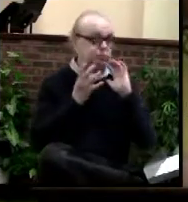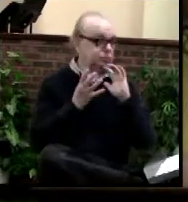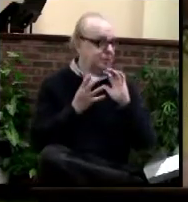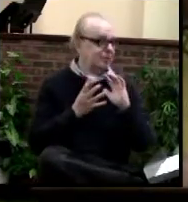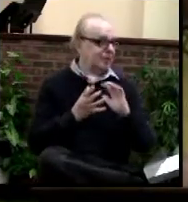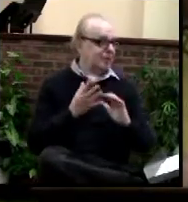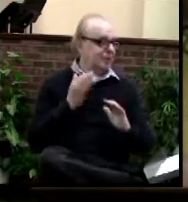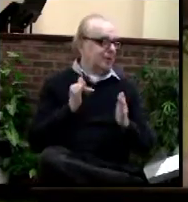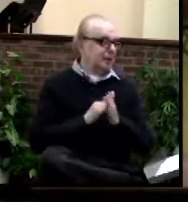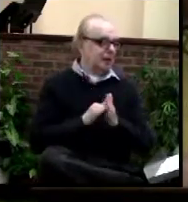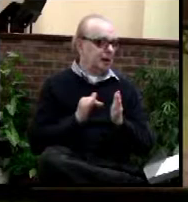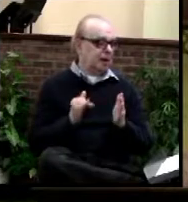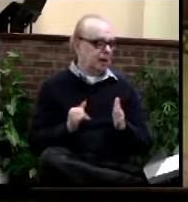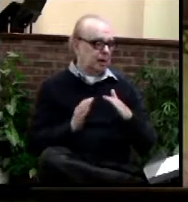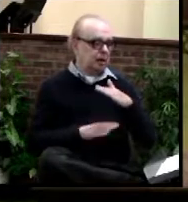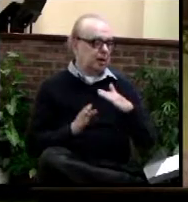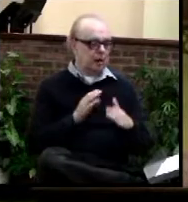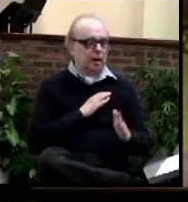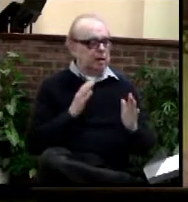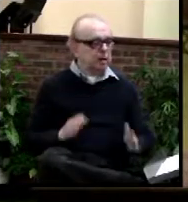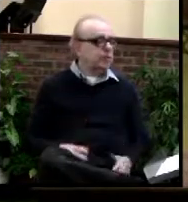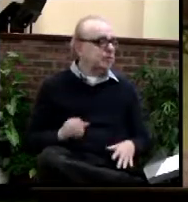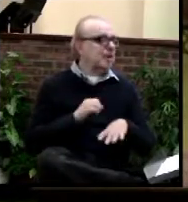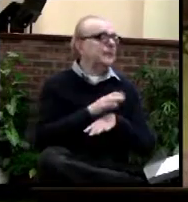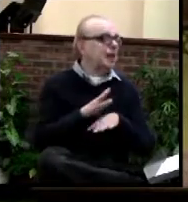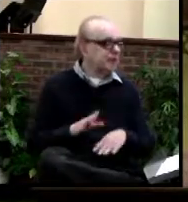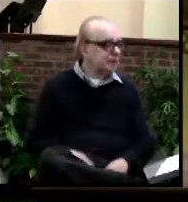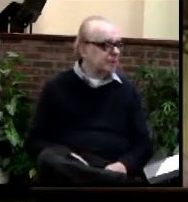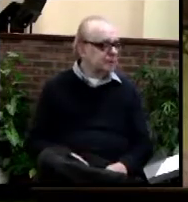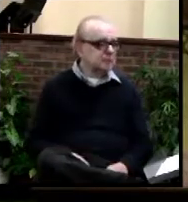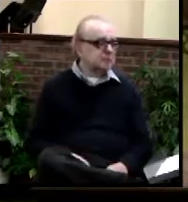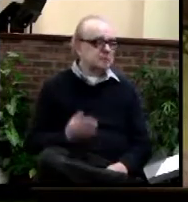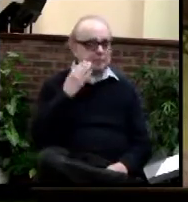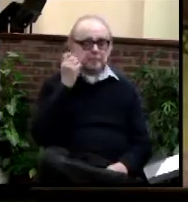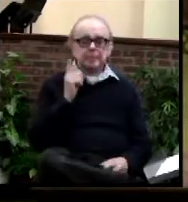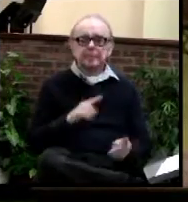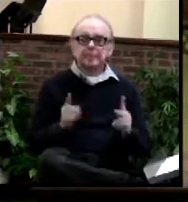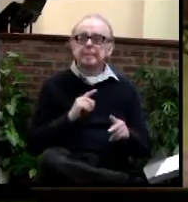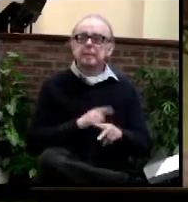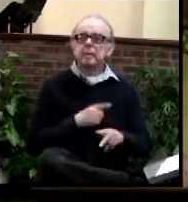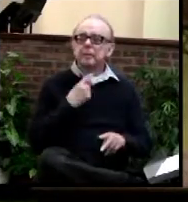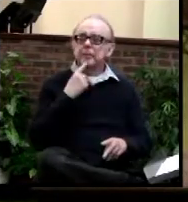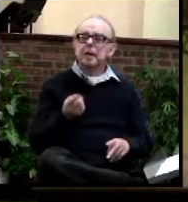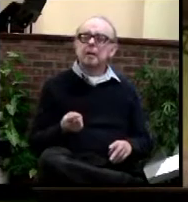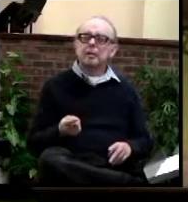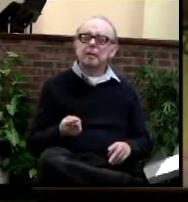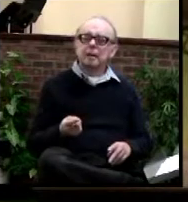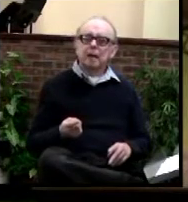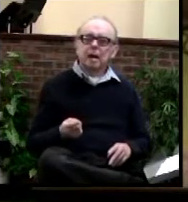And that was based on Christian advice. And I know a lot of times people will say,